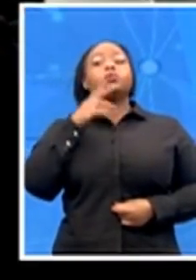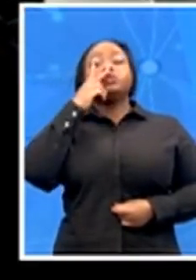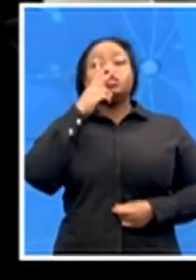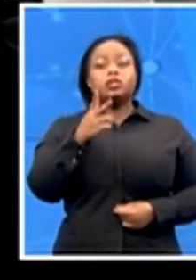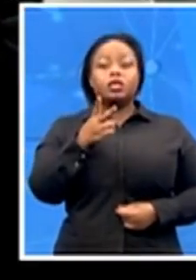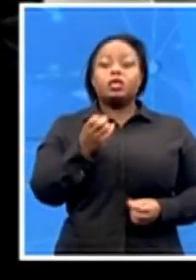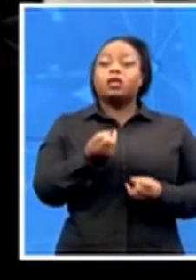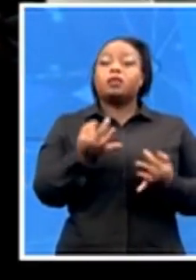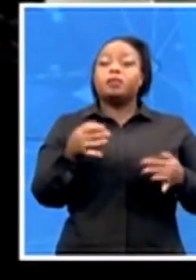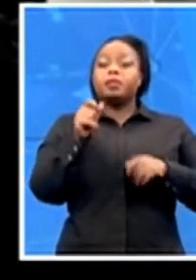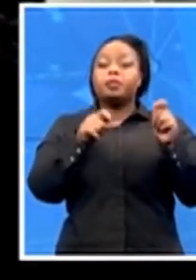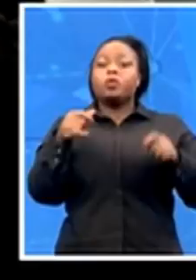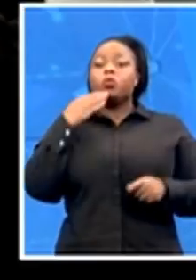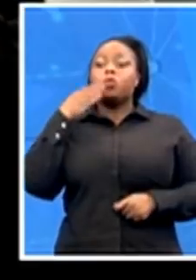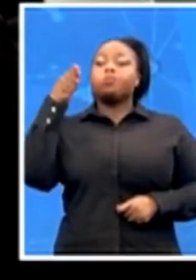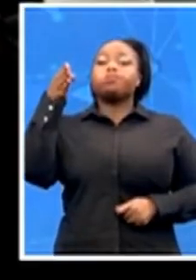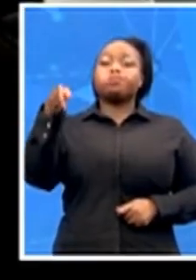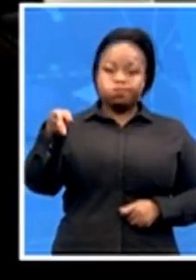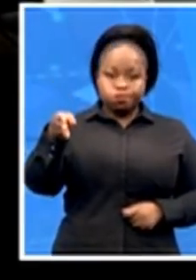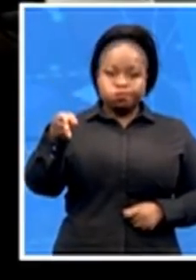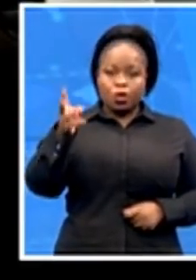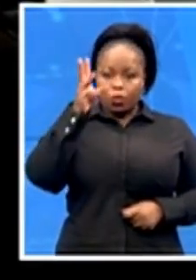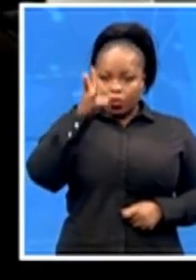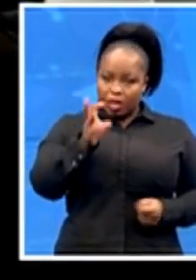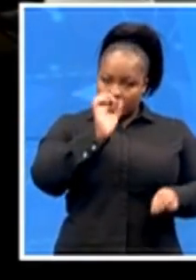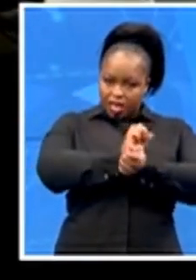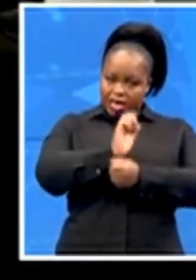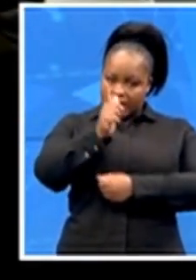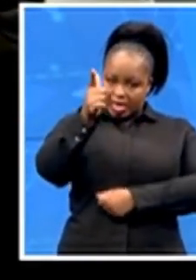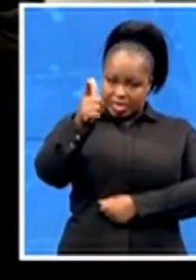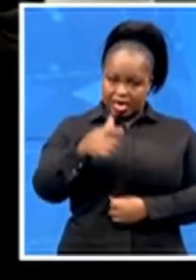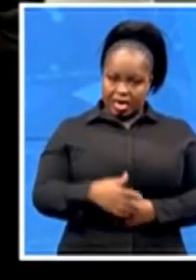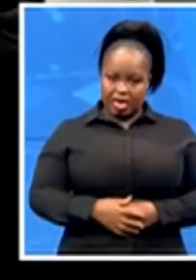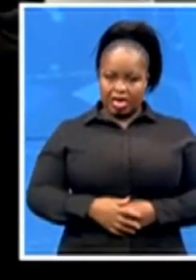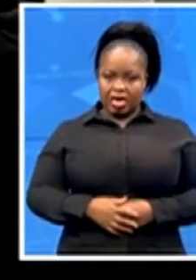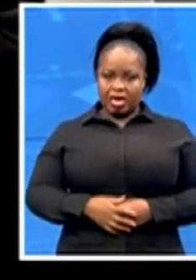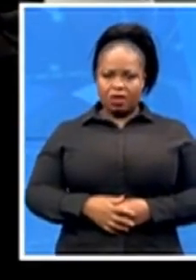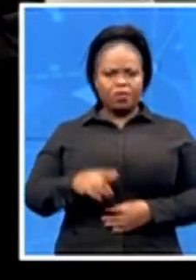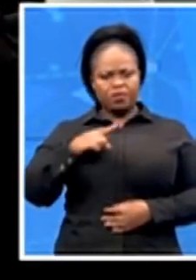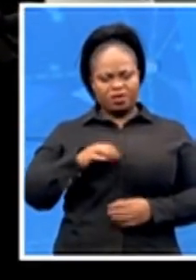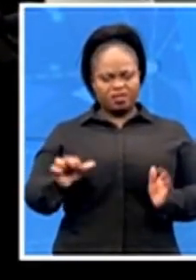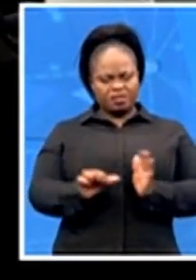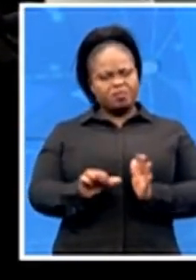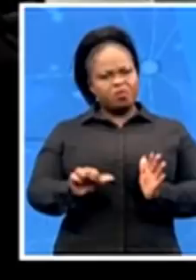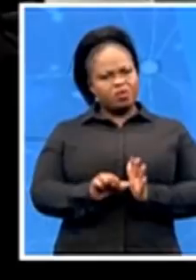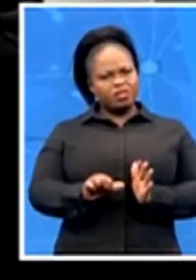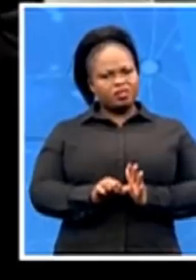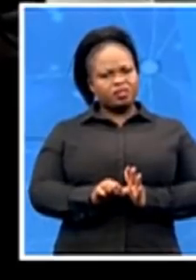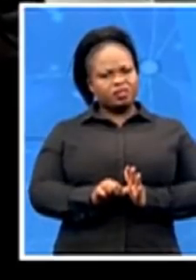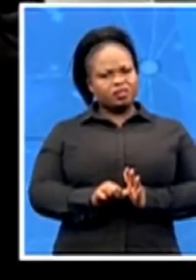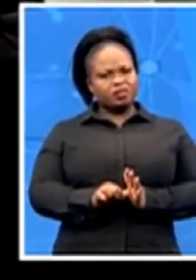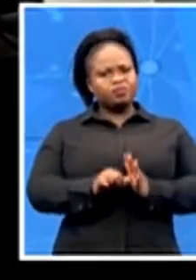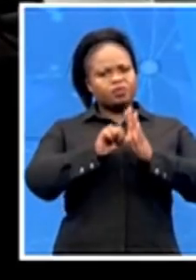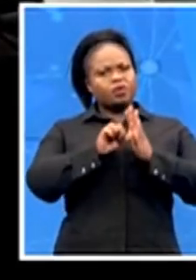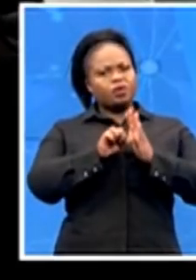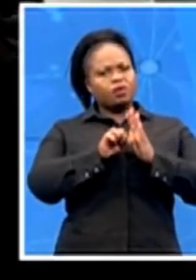environment would be arrested, because it's very important for the rule of law. It's very